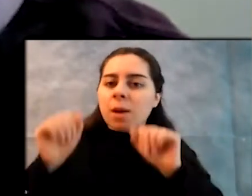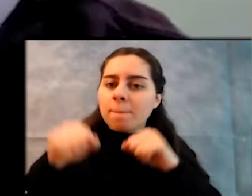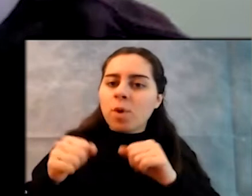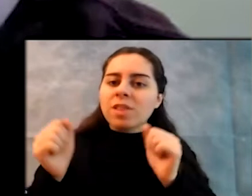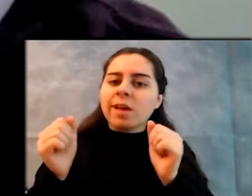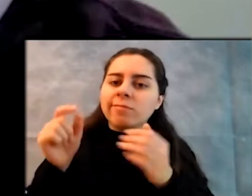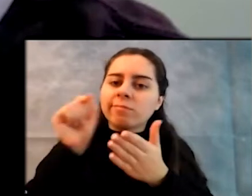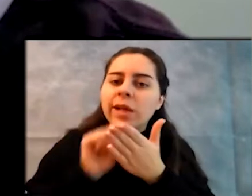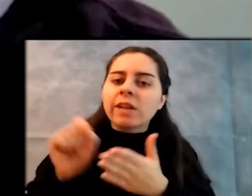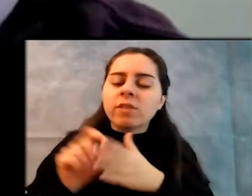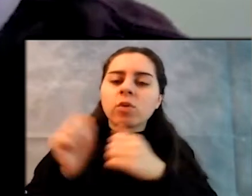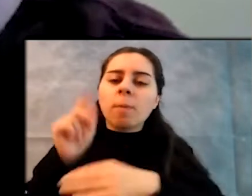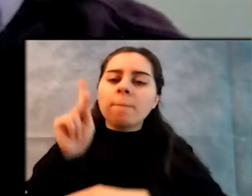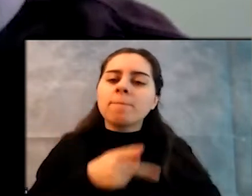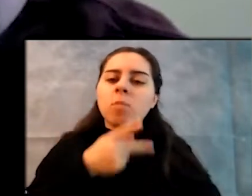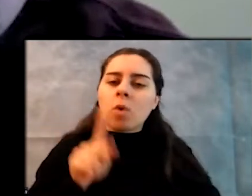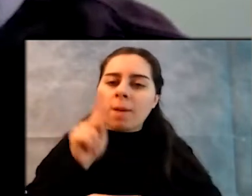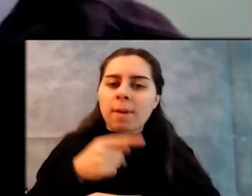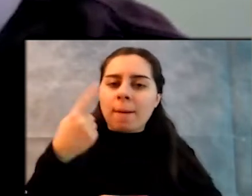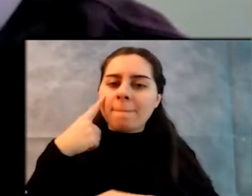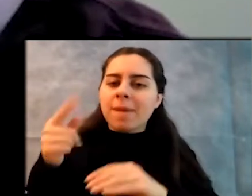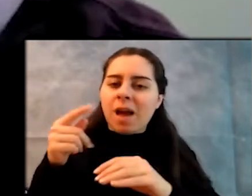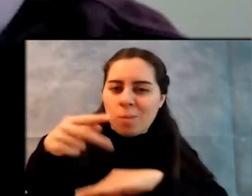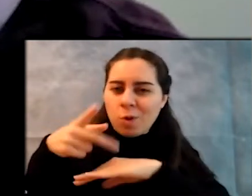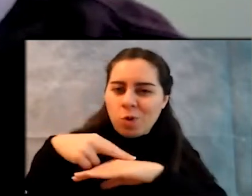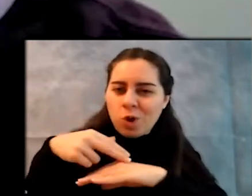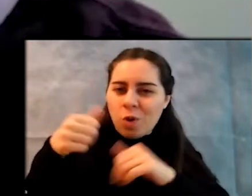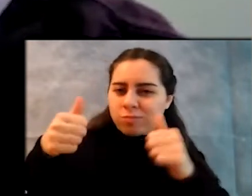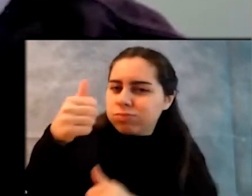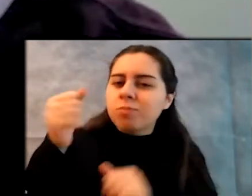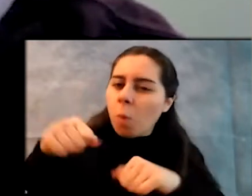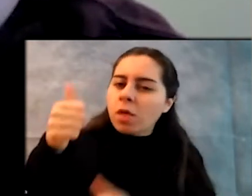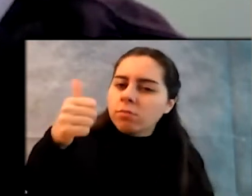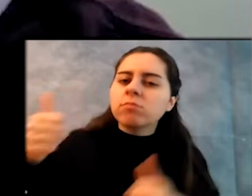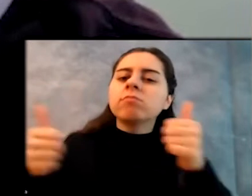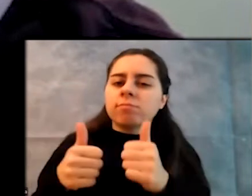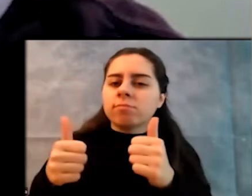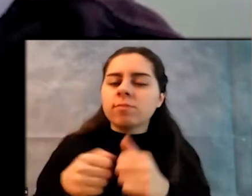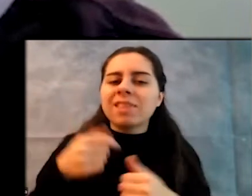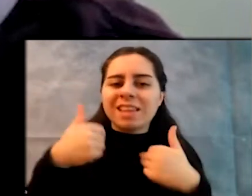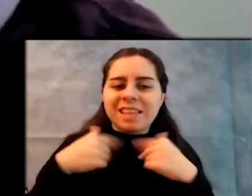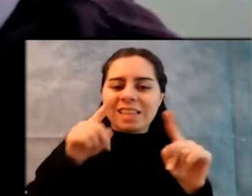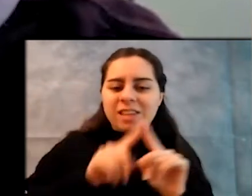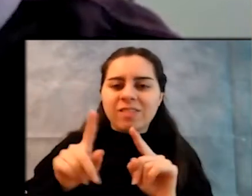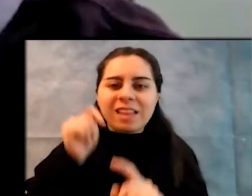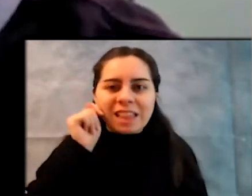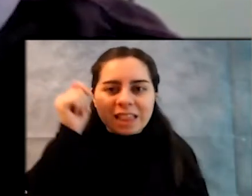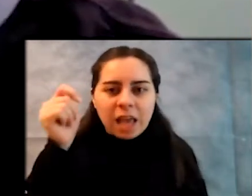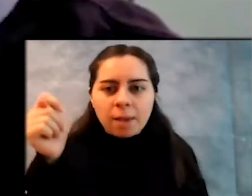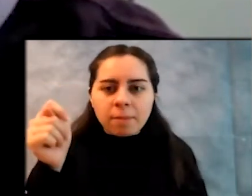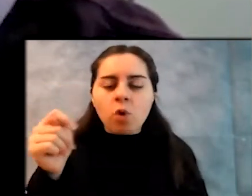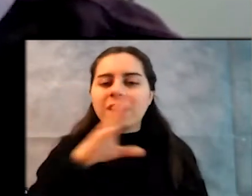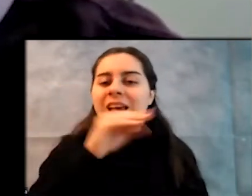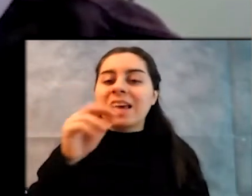poems in Deuda Natal propose new ways of understanding as they traverse a thematic landscape of women's labor,